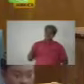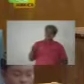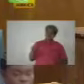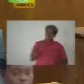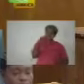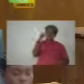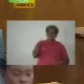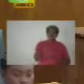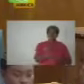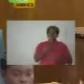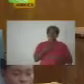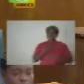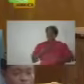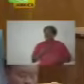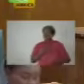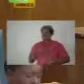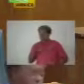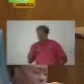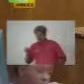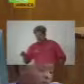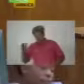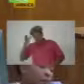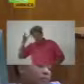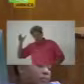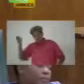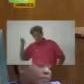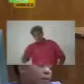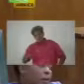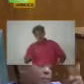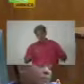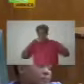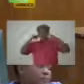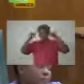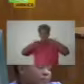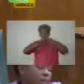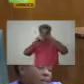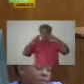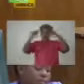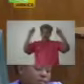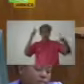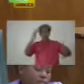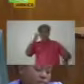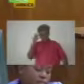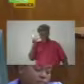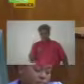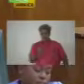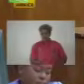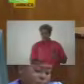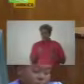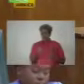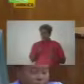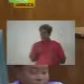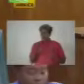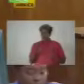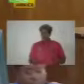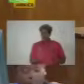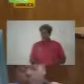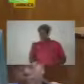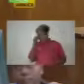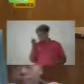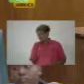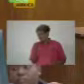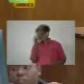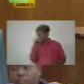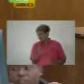the entertainment zone concepts can work and start to make sense. But when you now ignore